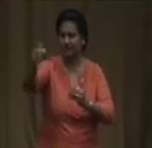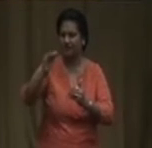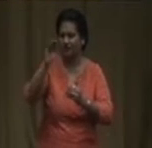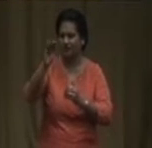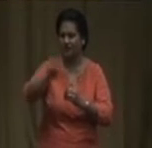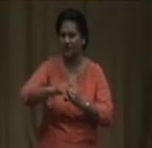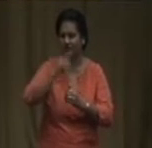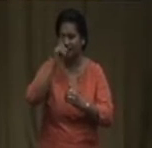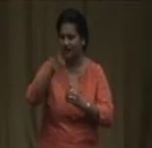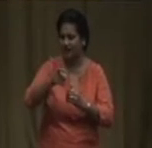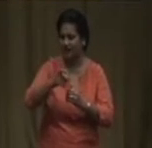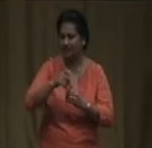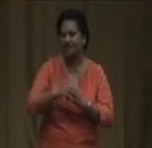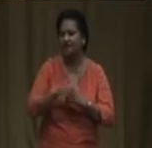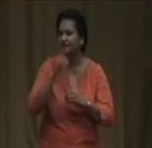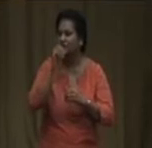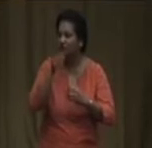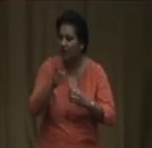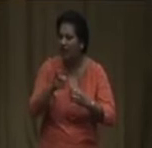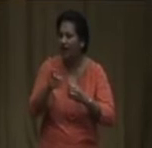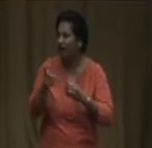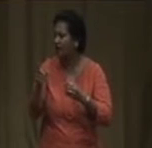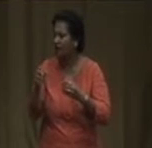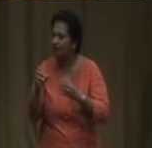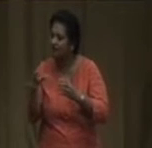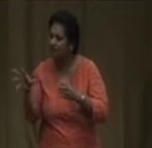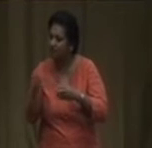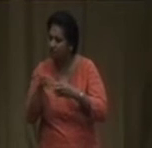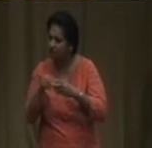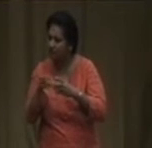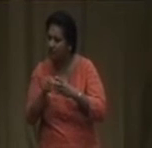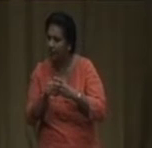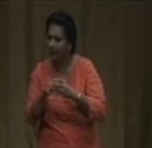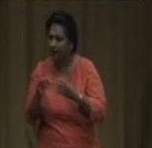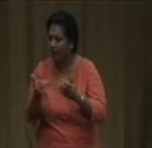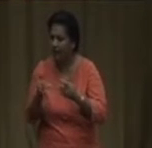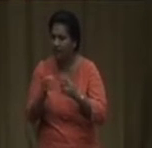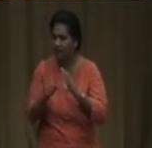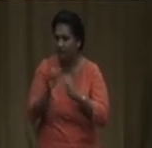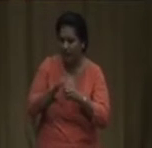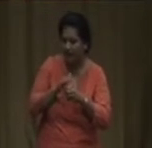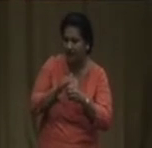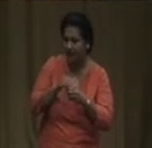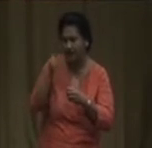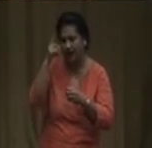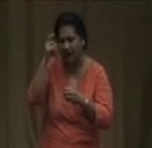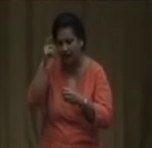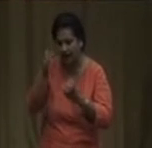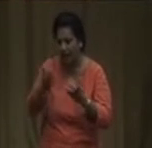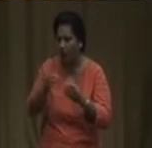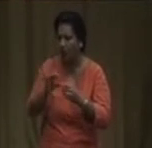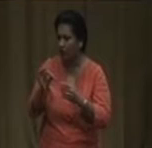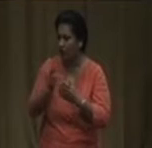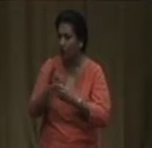We cannot generate sustainable business models from digital content by creating artificial scarcity. It's a fundamental